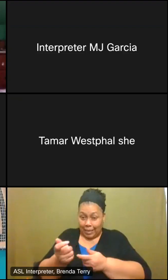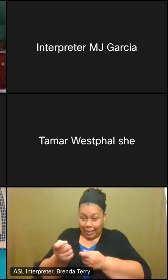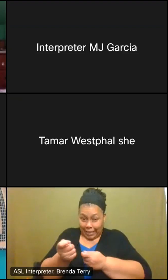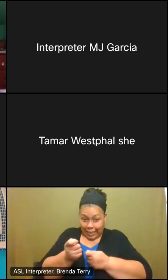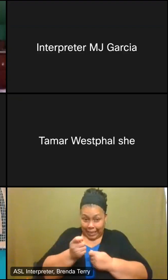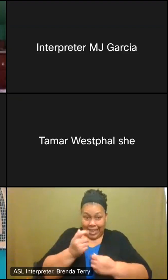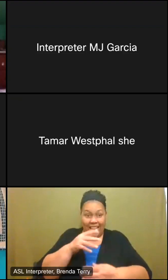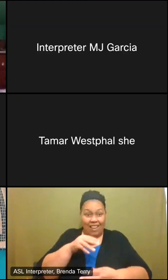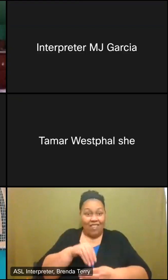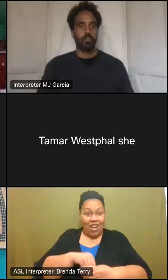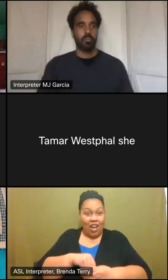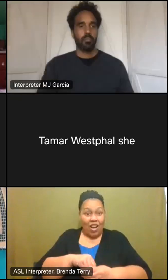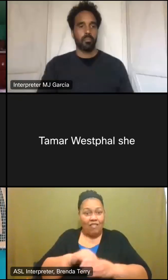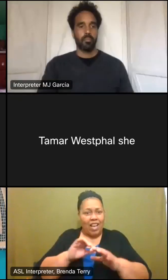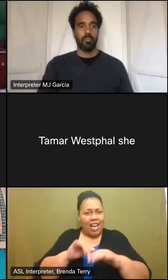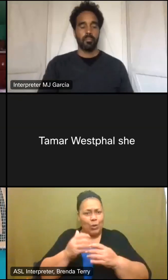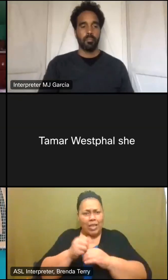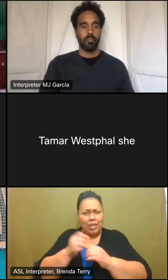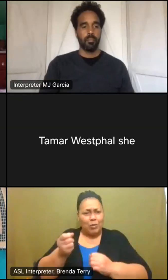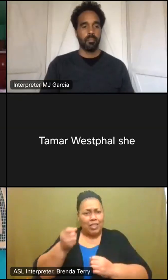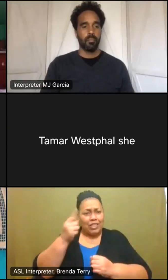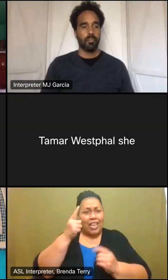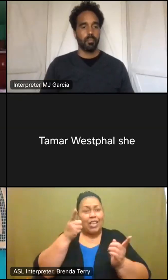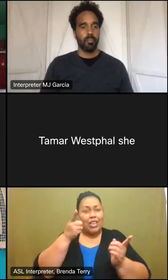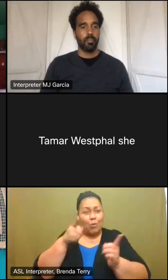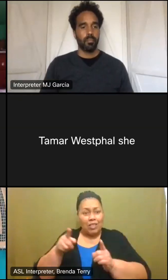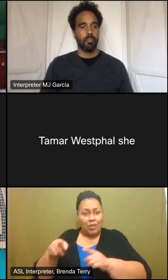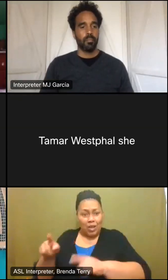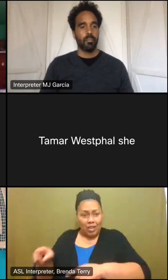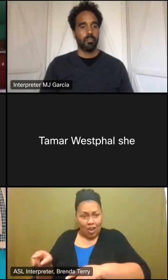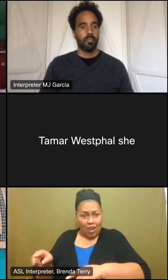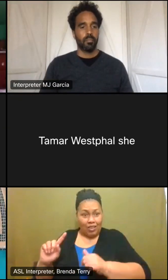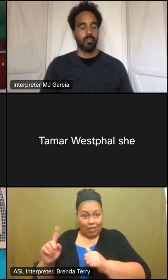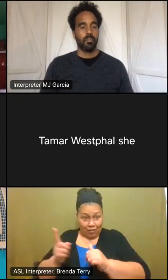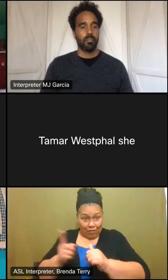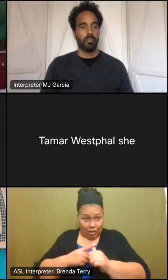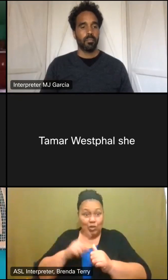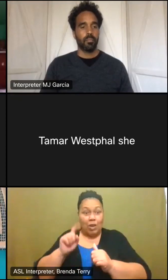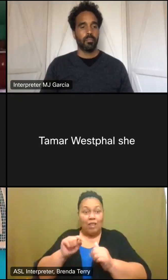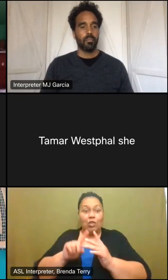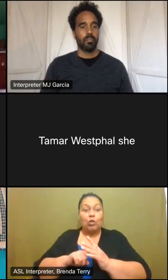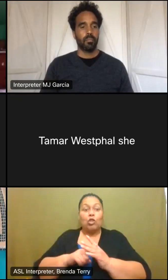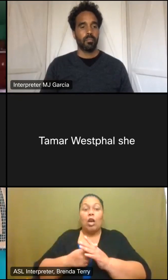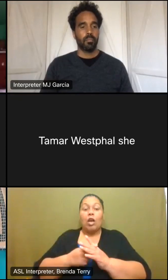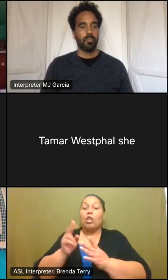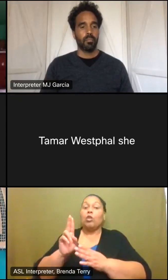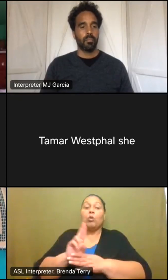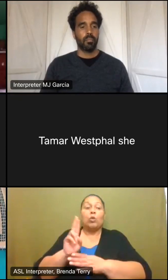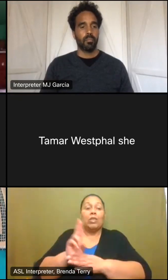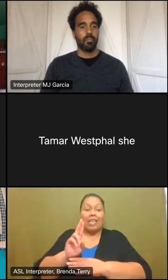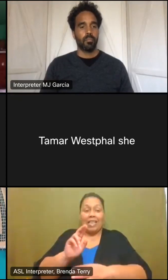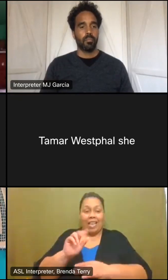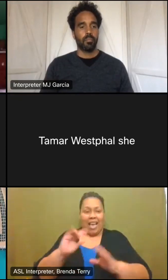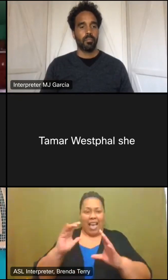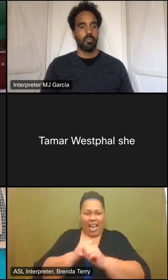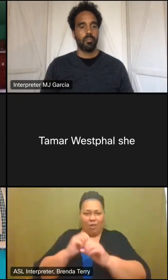do you get them to understand what's going on? And it's like, first, we begin to stop using acronyms that no